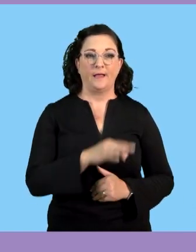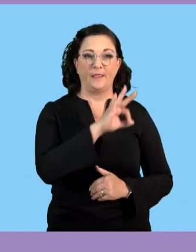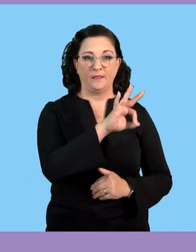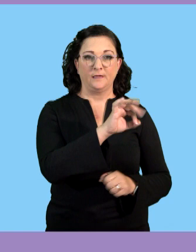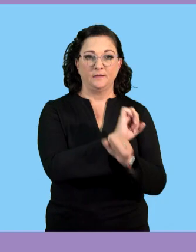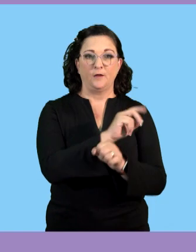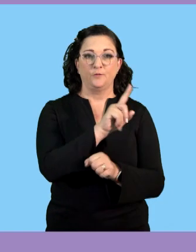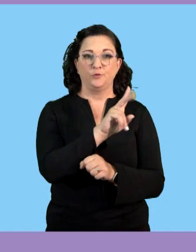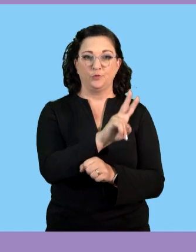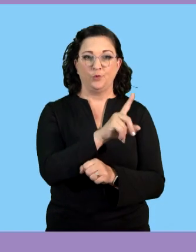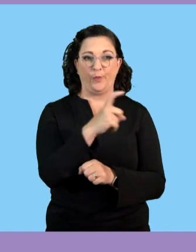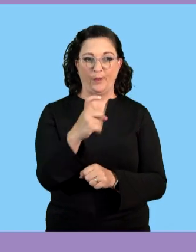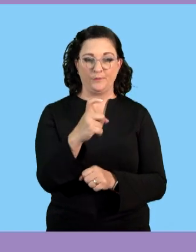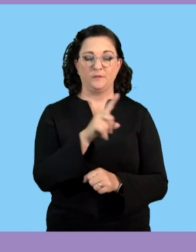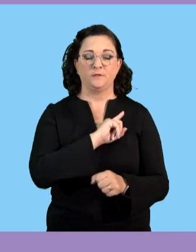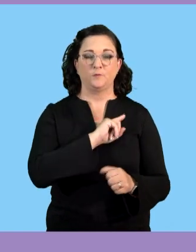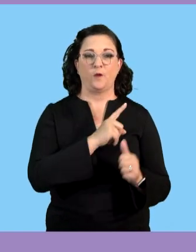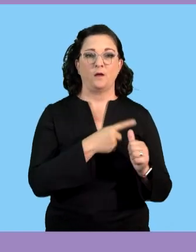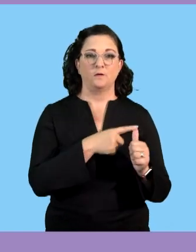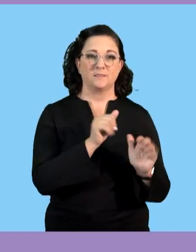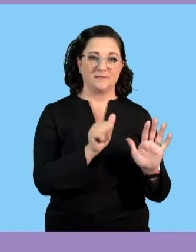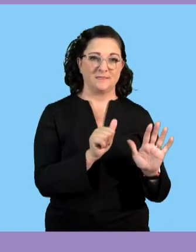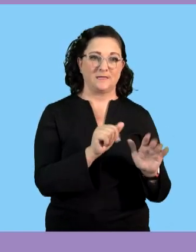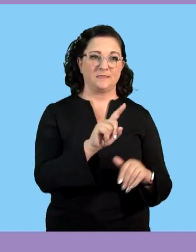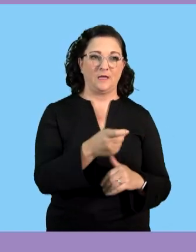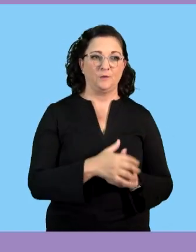times 2,000 will give us 6,000